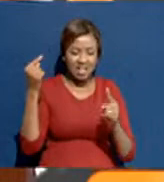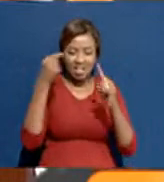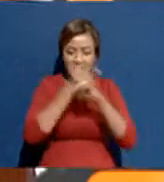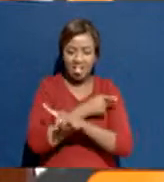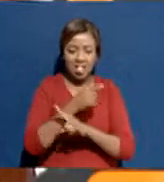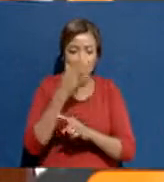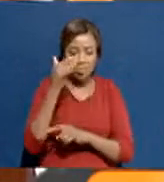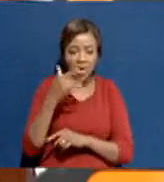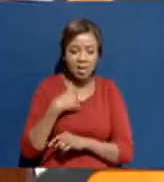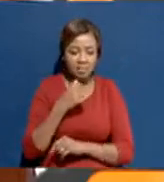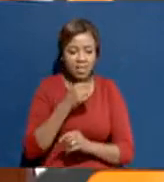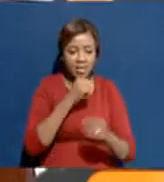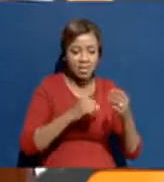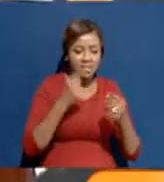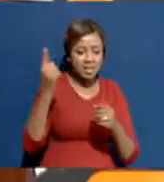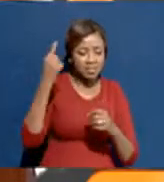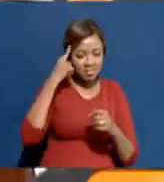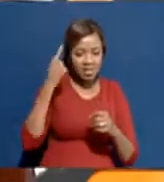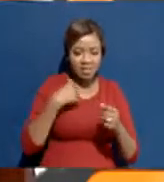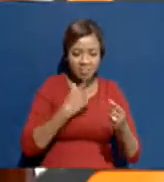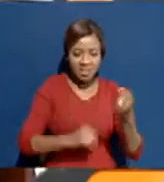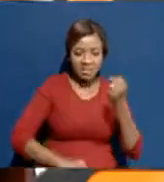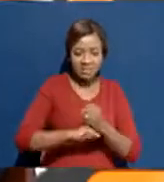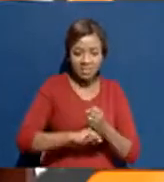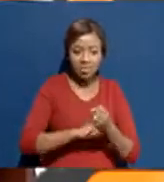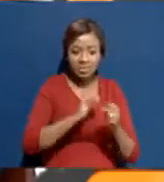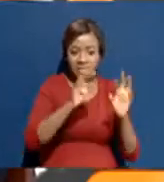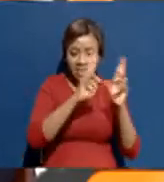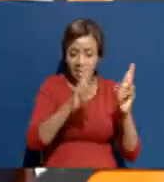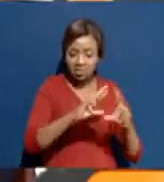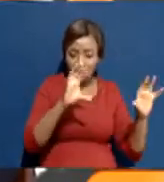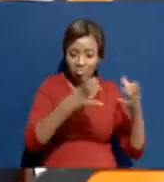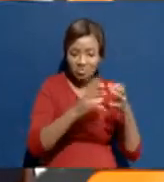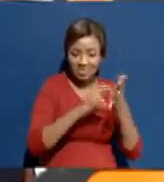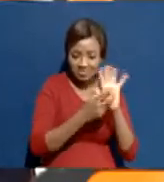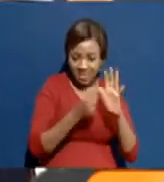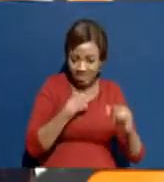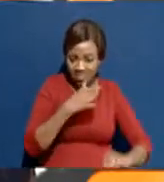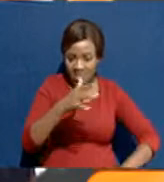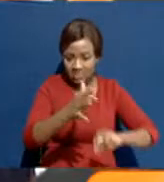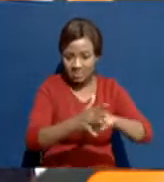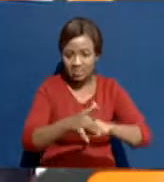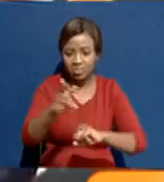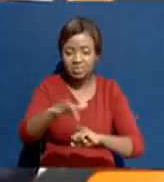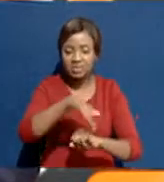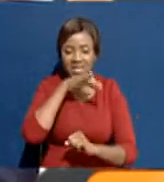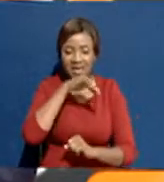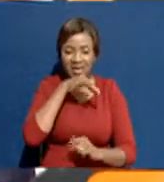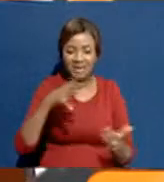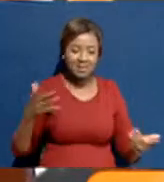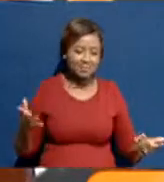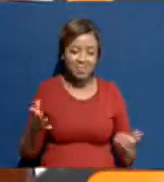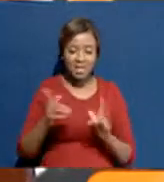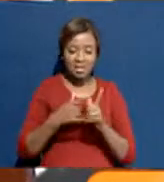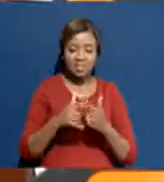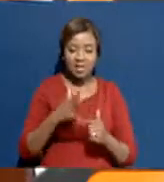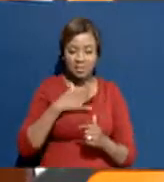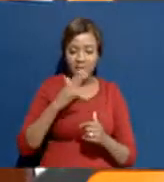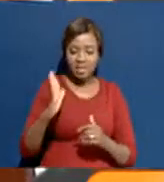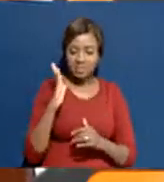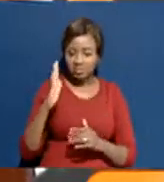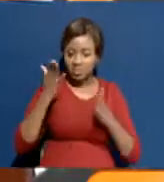to say that I was supporting one side. And so, according to my bodyguard, I was being sent a message